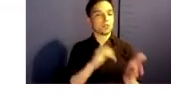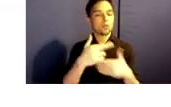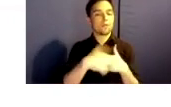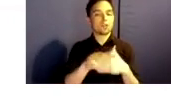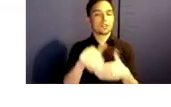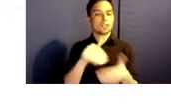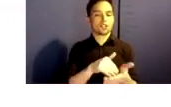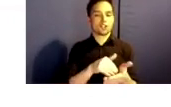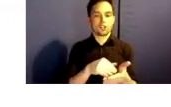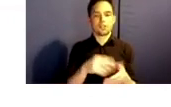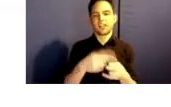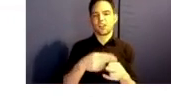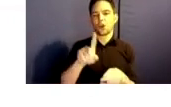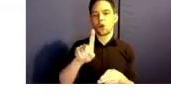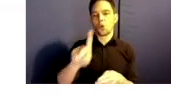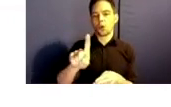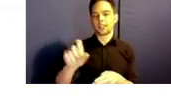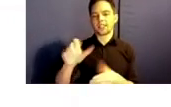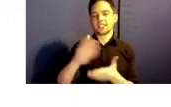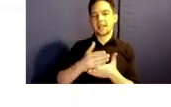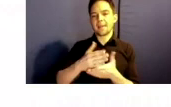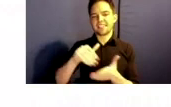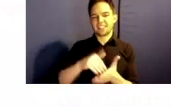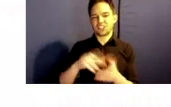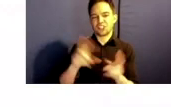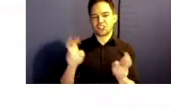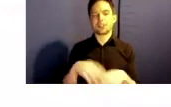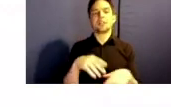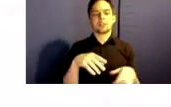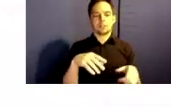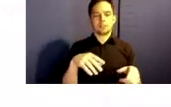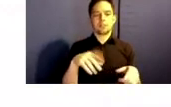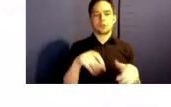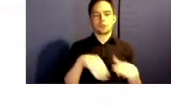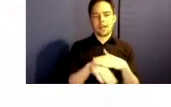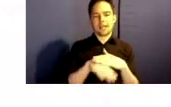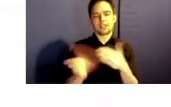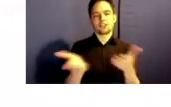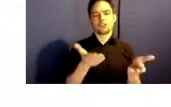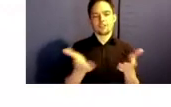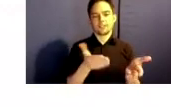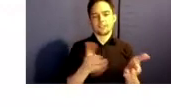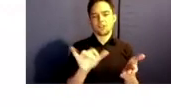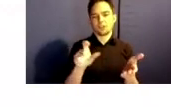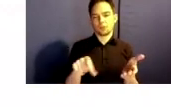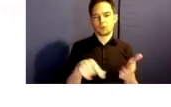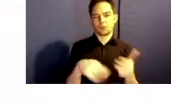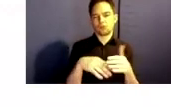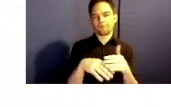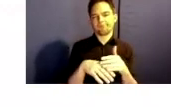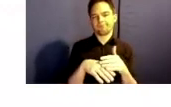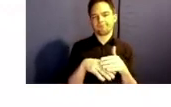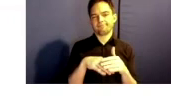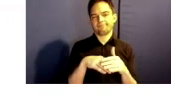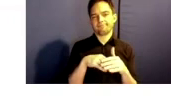they called one-stop centers, where you're supposed to access services, and you're also supposed to be able to get legal advice